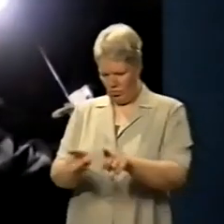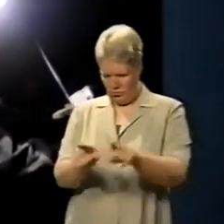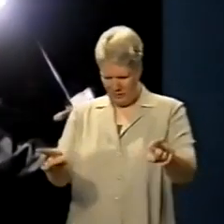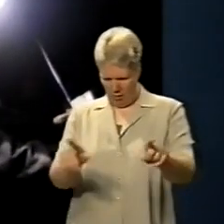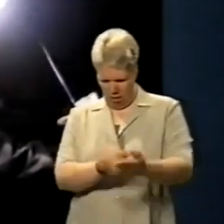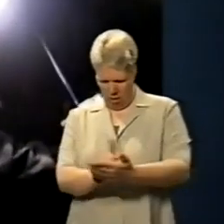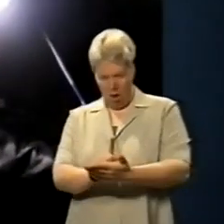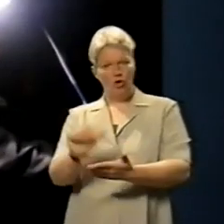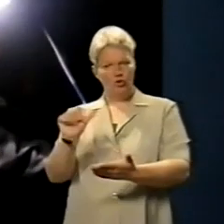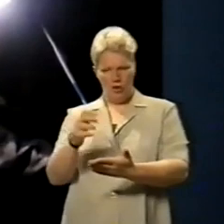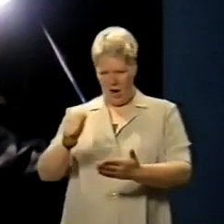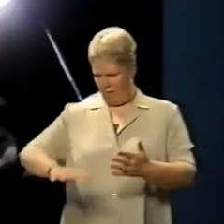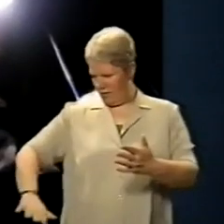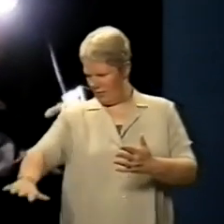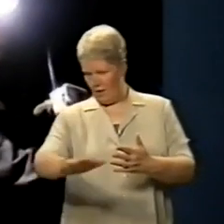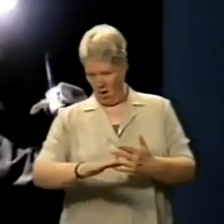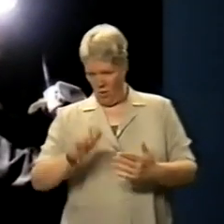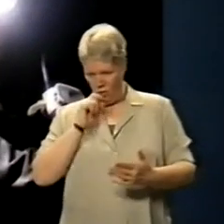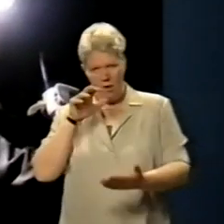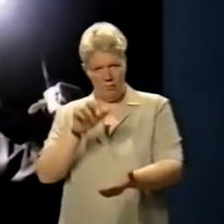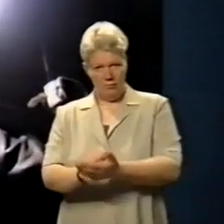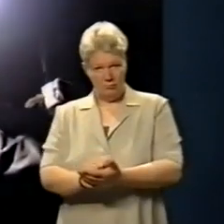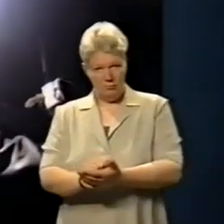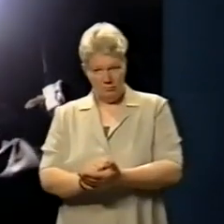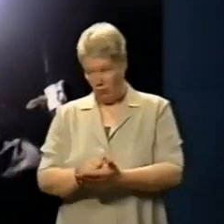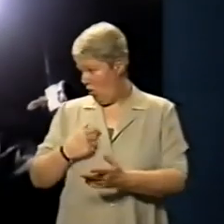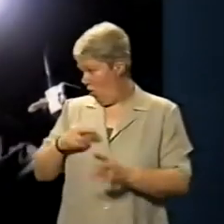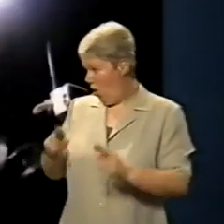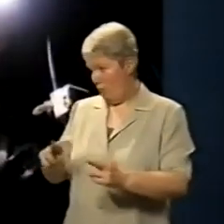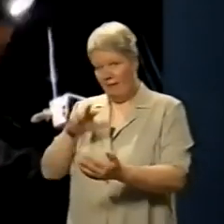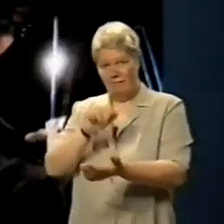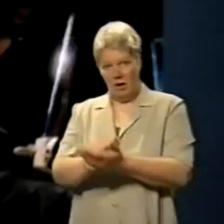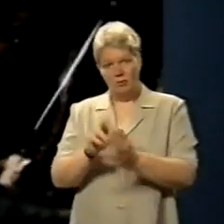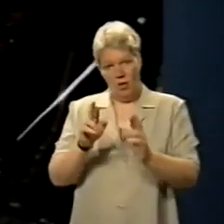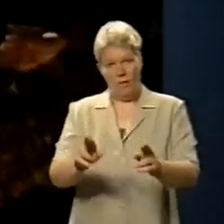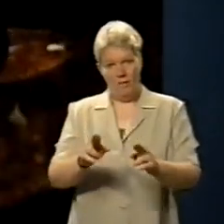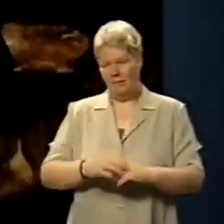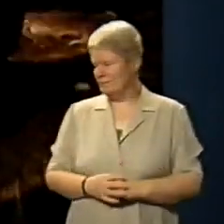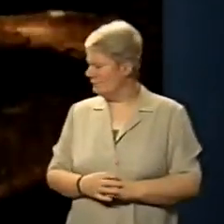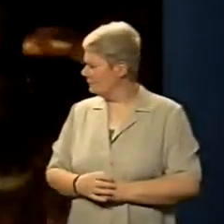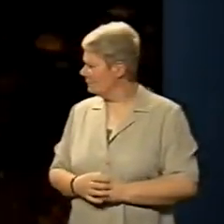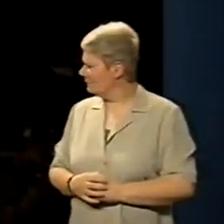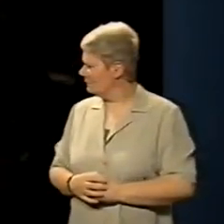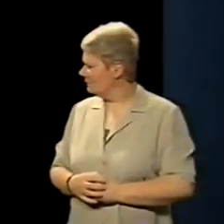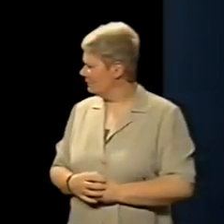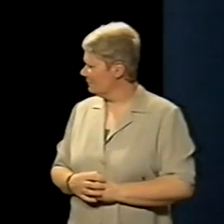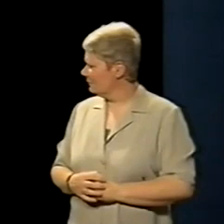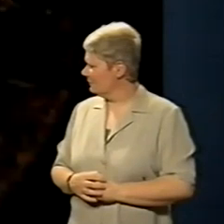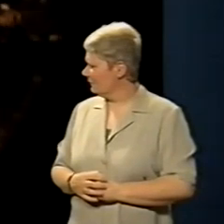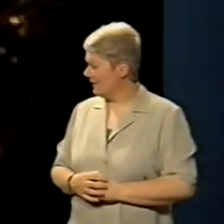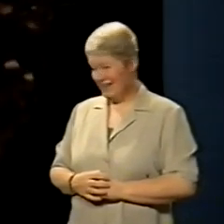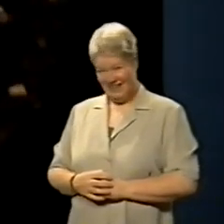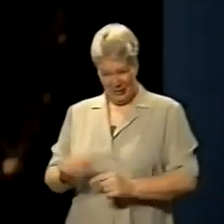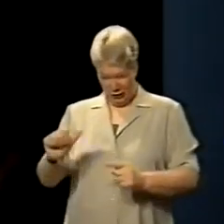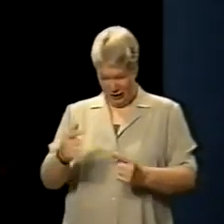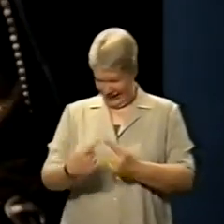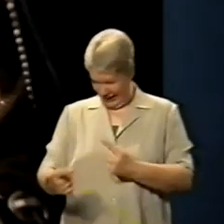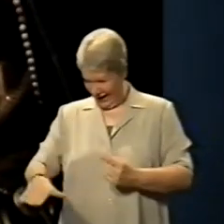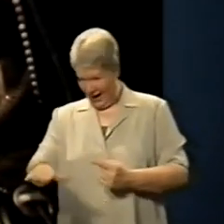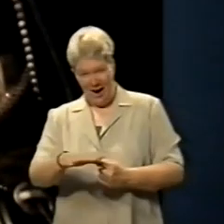so... Oh, that's great. We'll find him. I hope so. Come on, man, let's go. Let's go. We're frustratingly close.